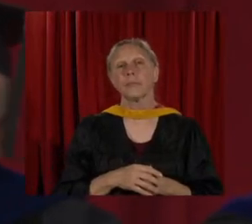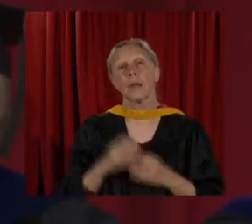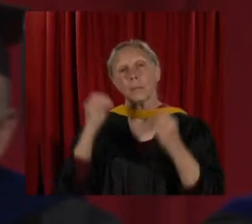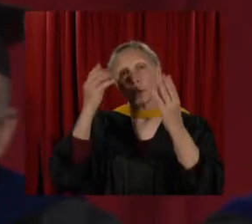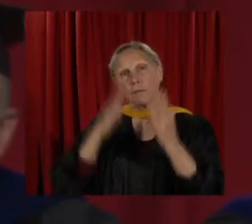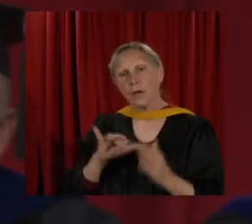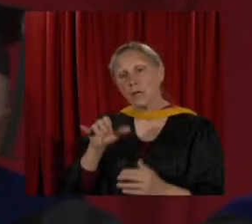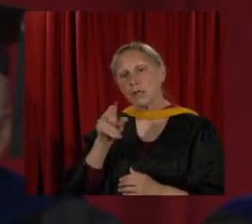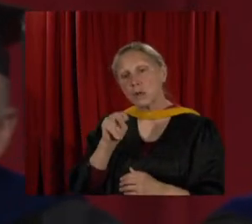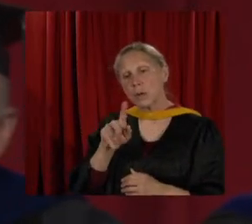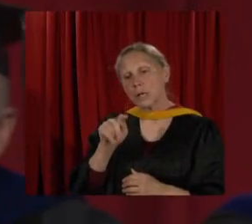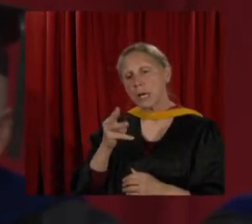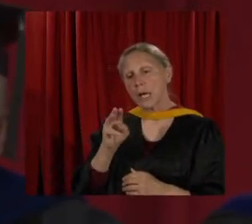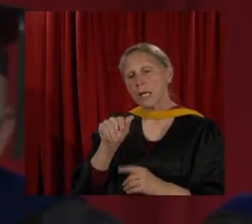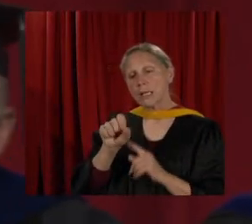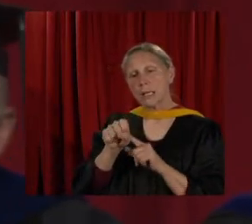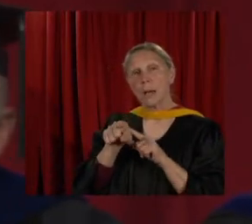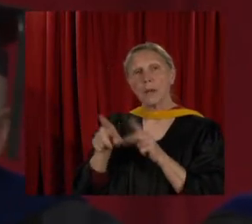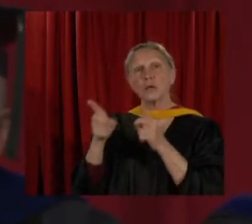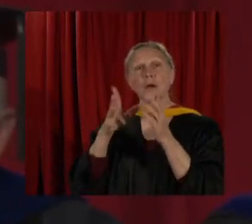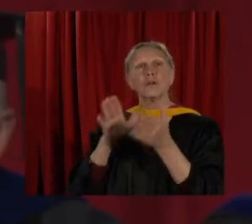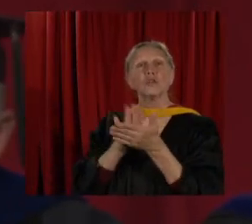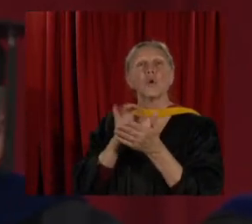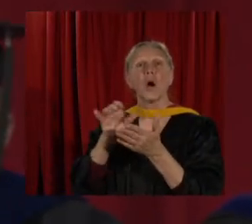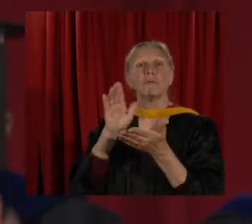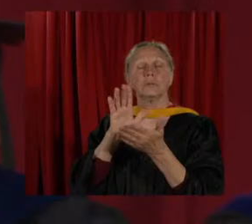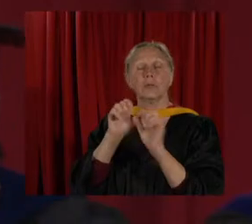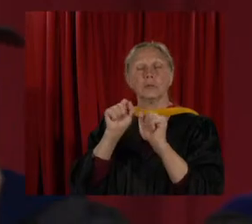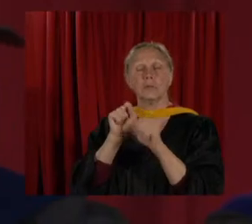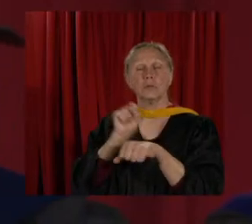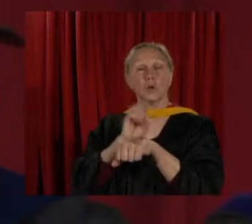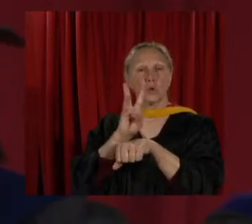Professor Joanna Thomas, Director of the School of Social Work.